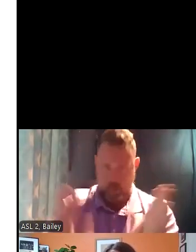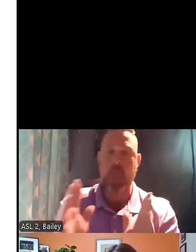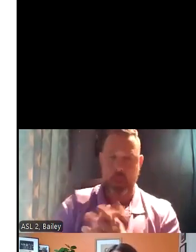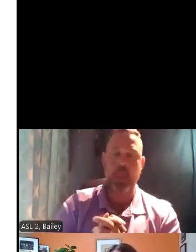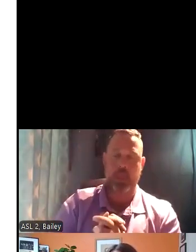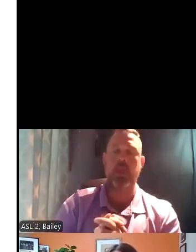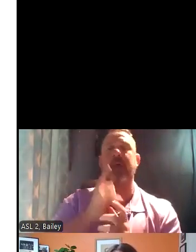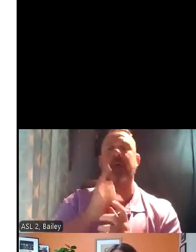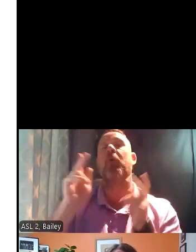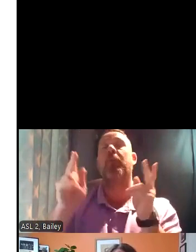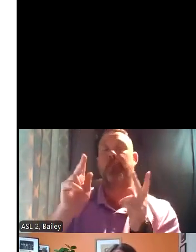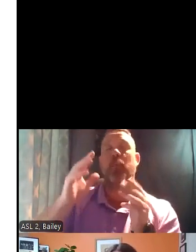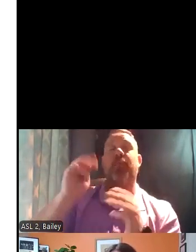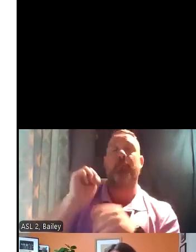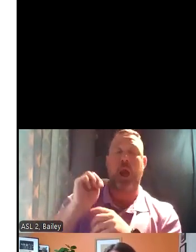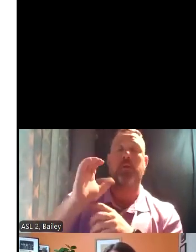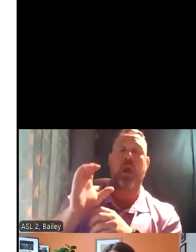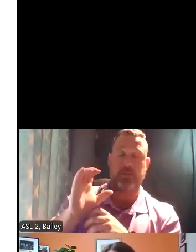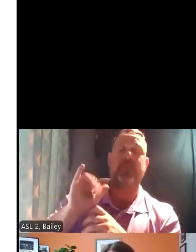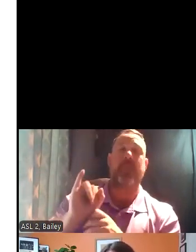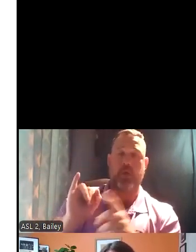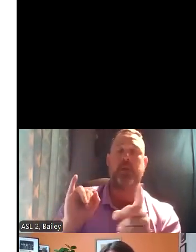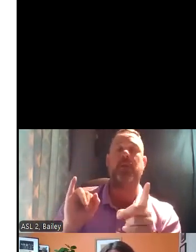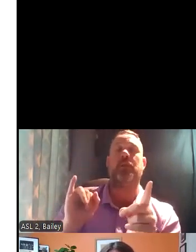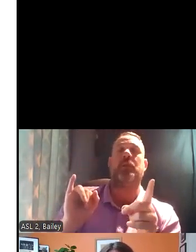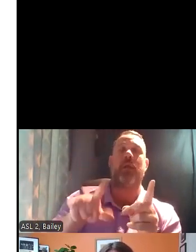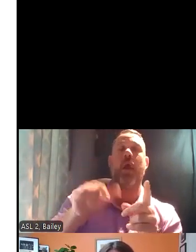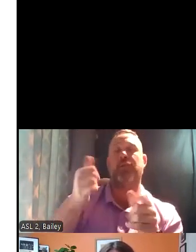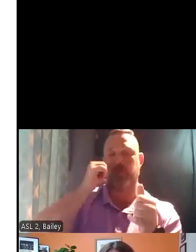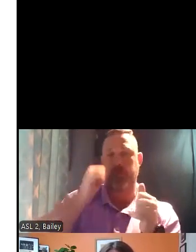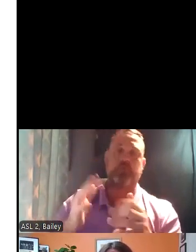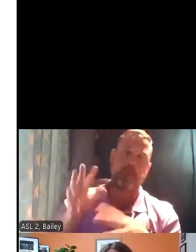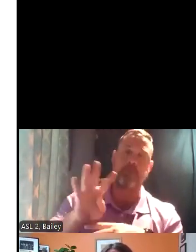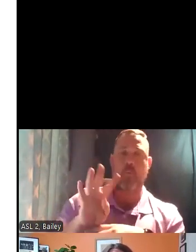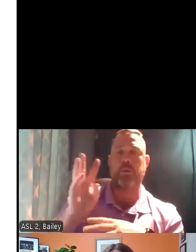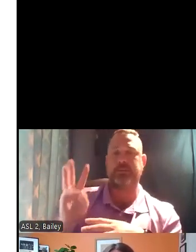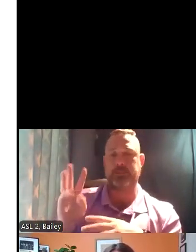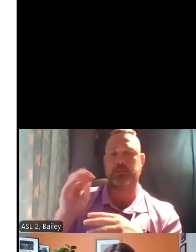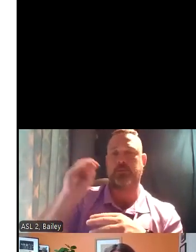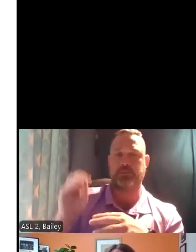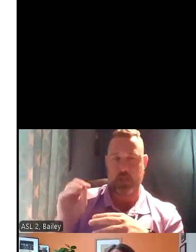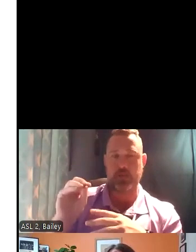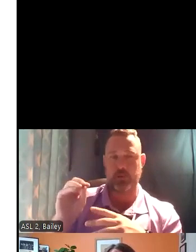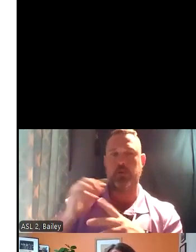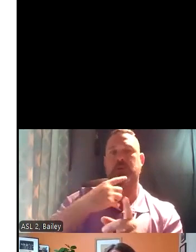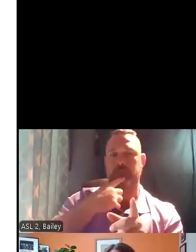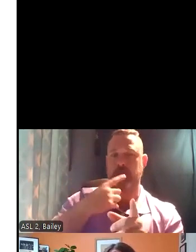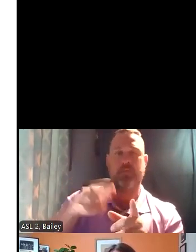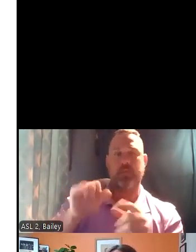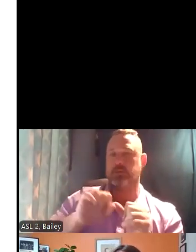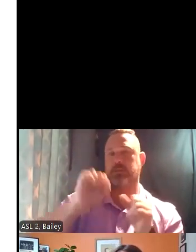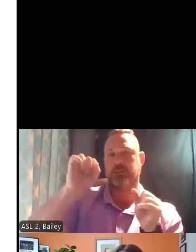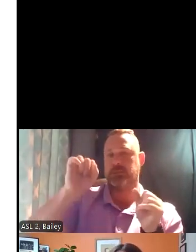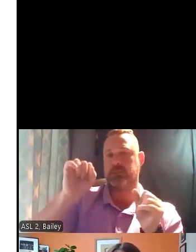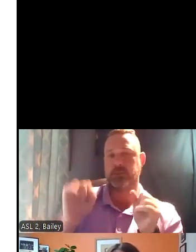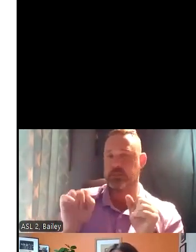for people with mild cognitive impairment, Alzheimer's disease, and other dementia. About 46% say these systems aren't, they